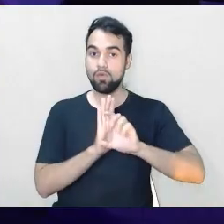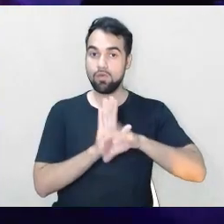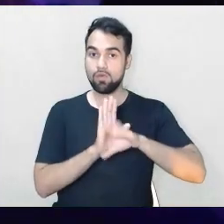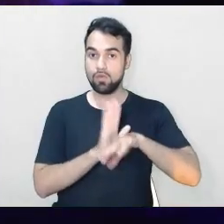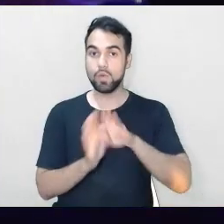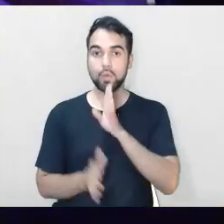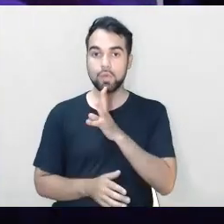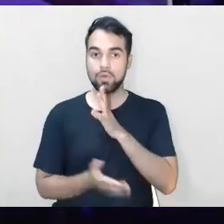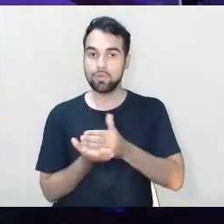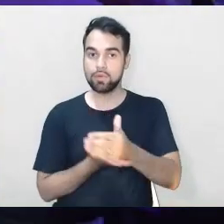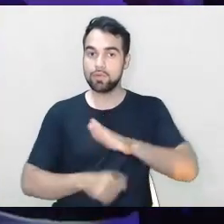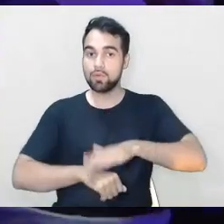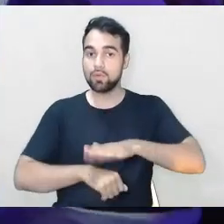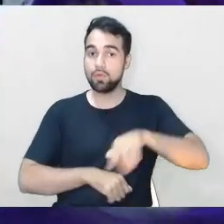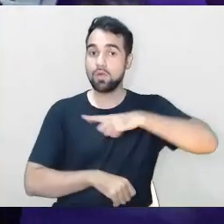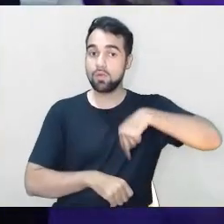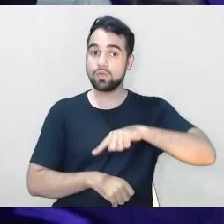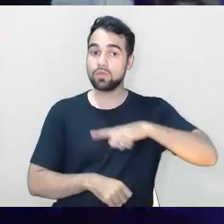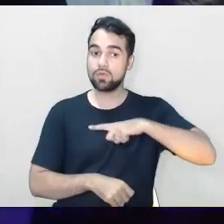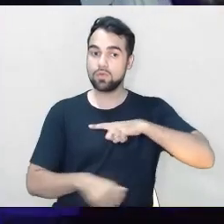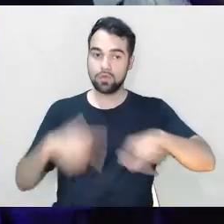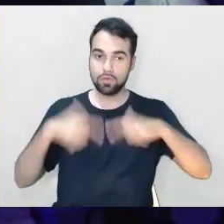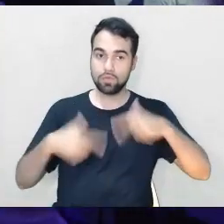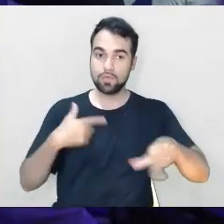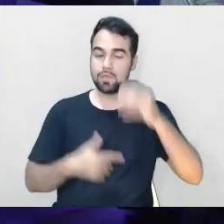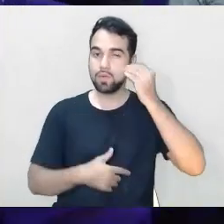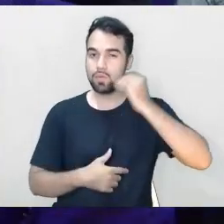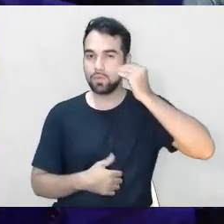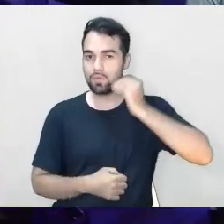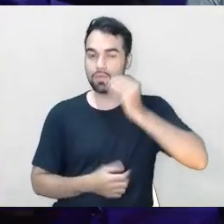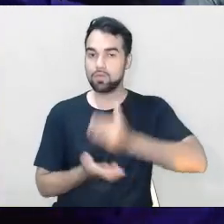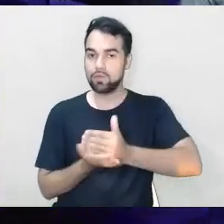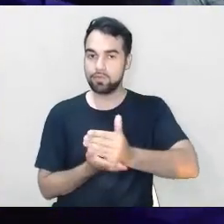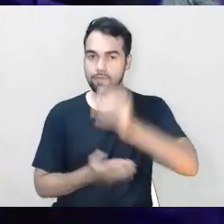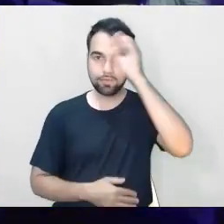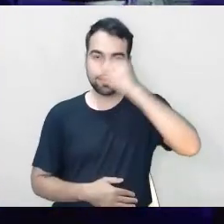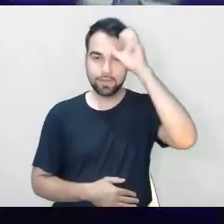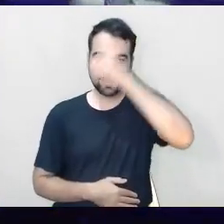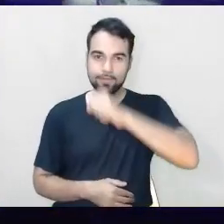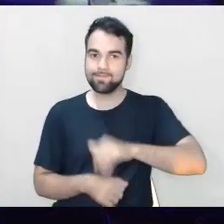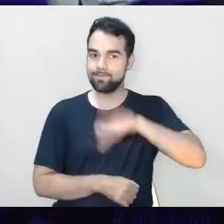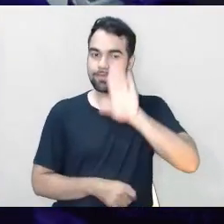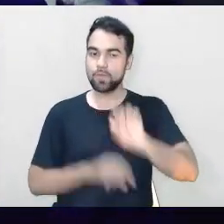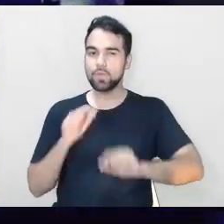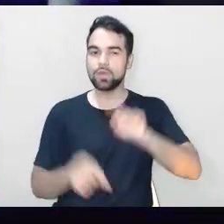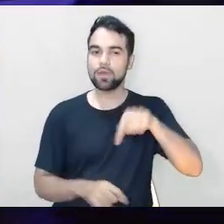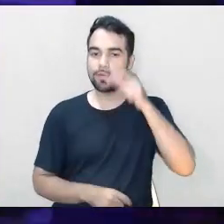about knowledge, because when we are working in this experiment, we have to learn